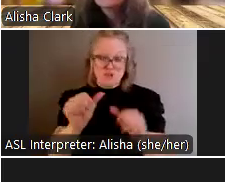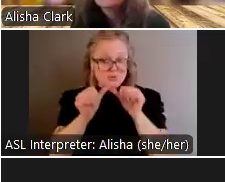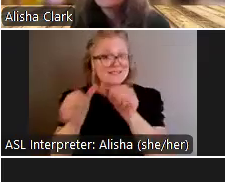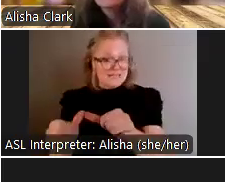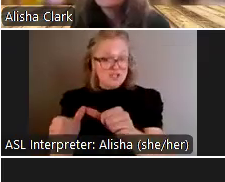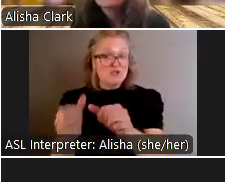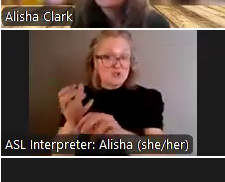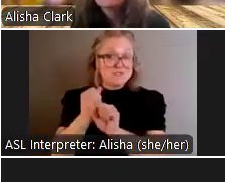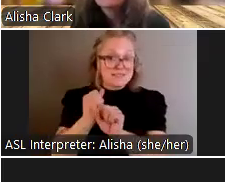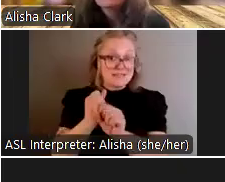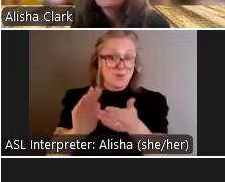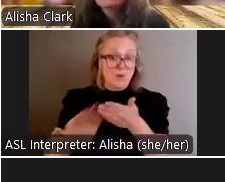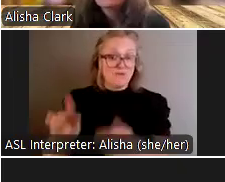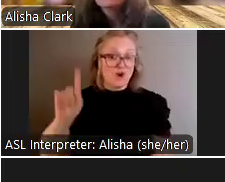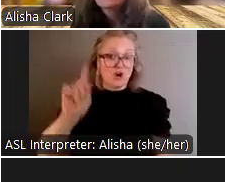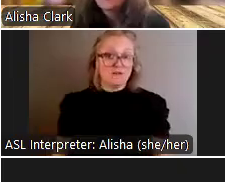a waiver?